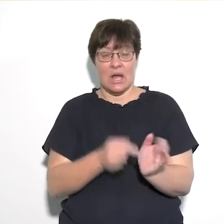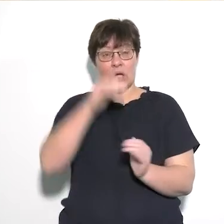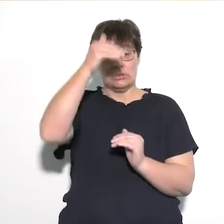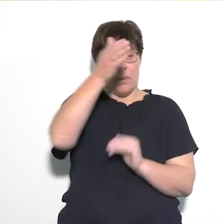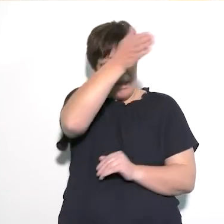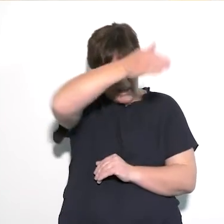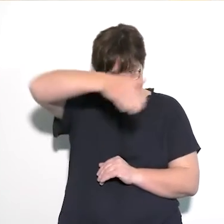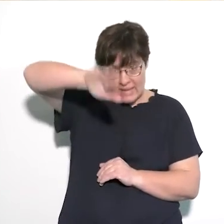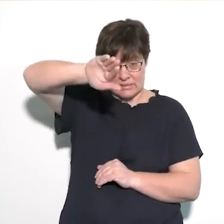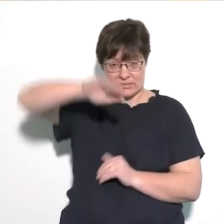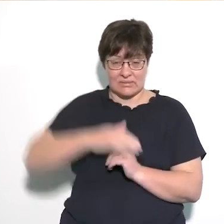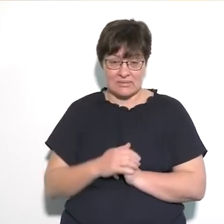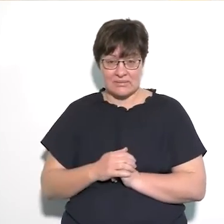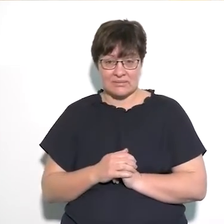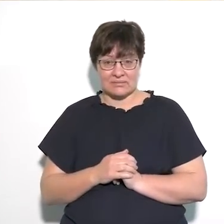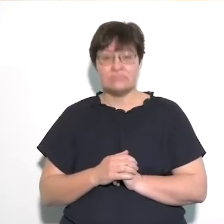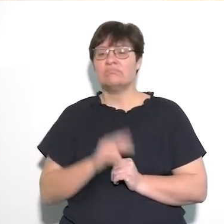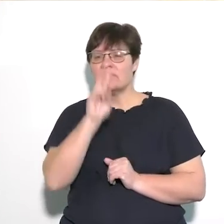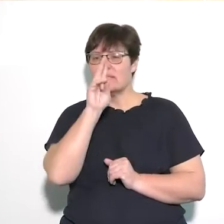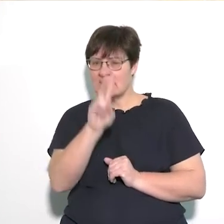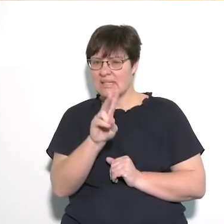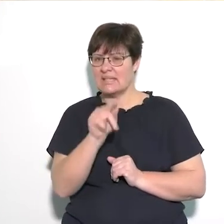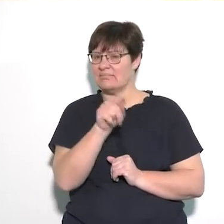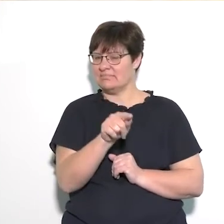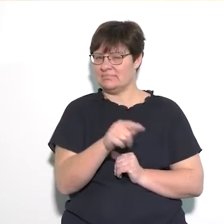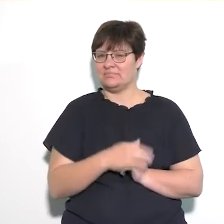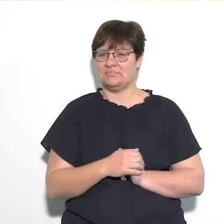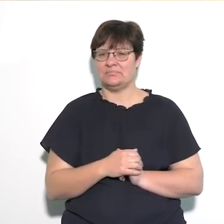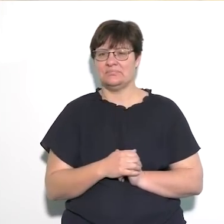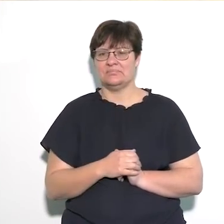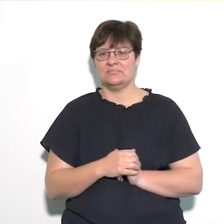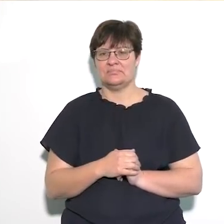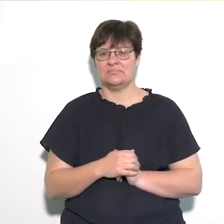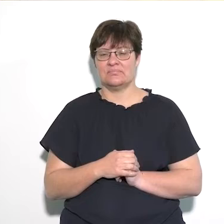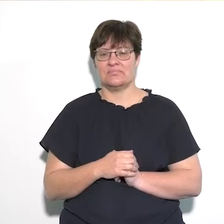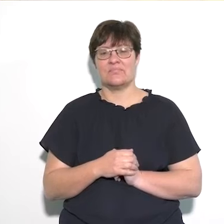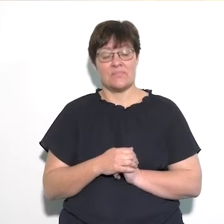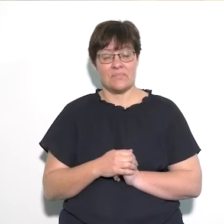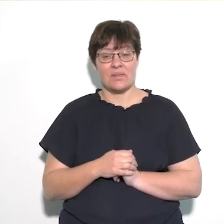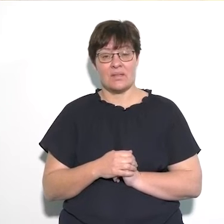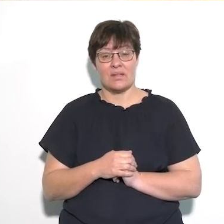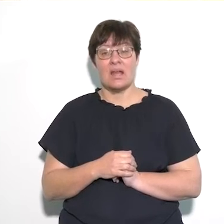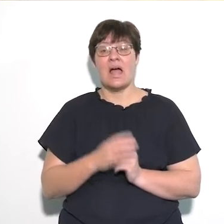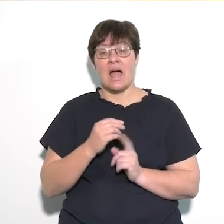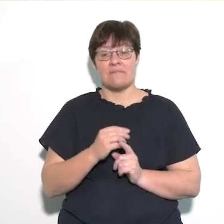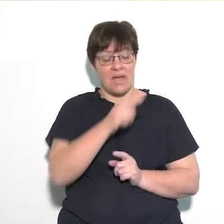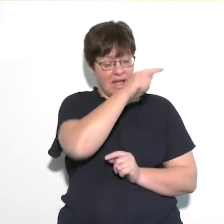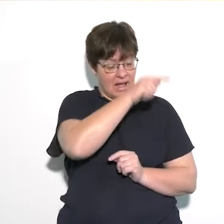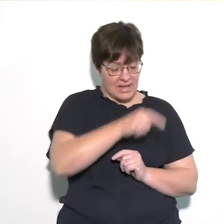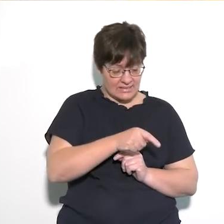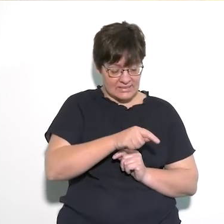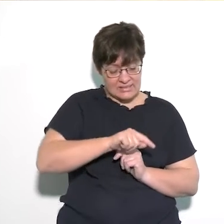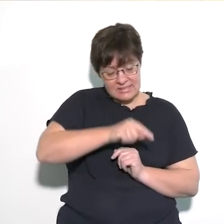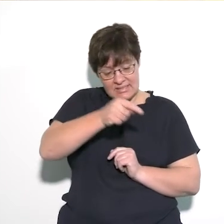out the top. So have a look at this little plate over here. I've taken the plate and I've